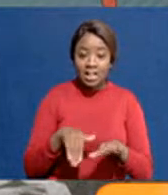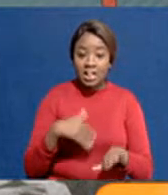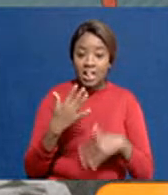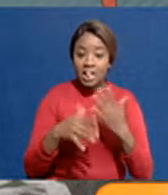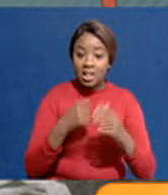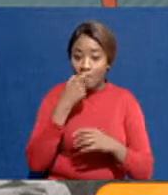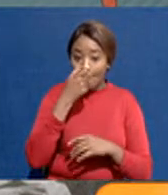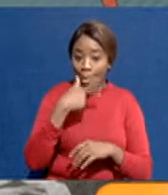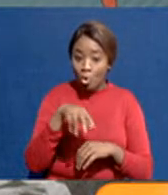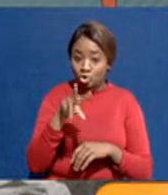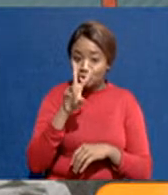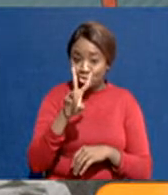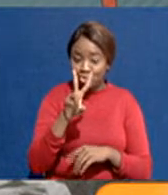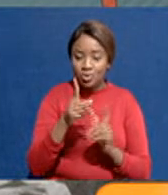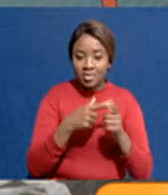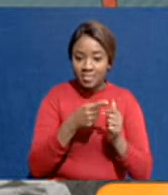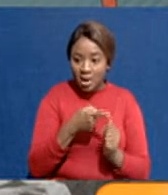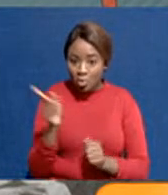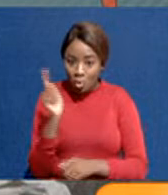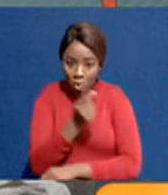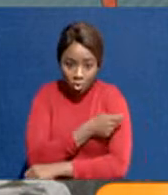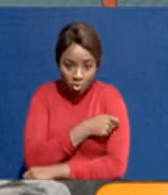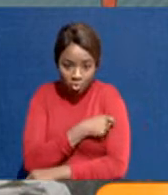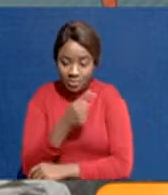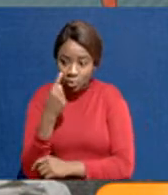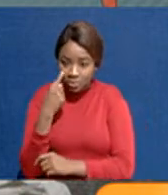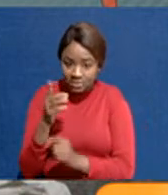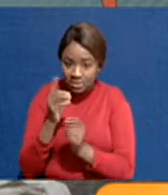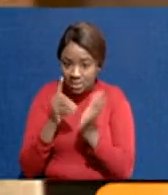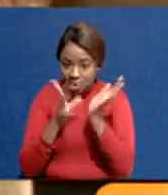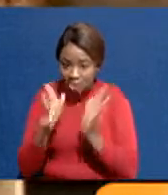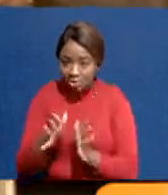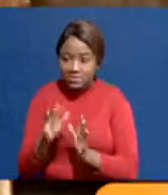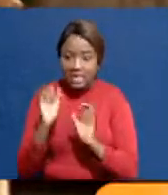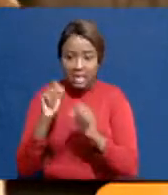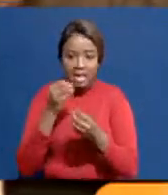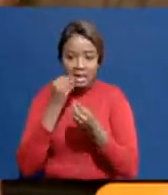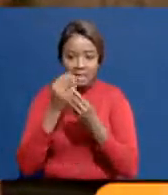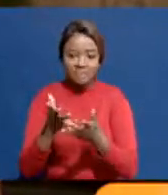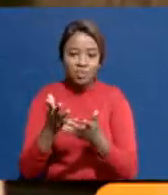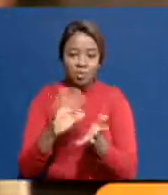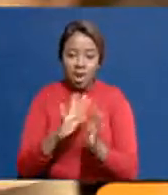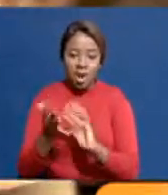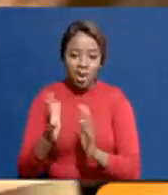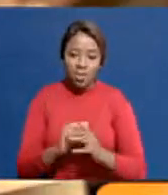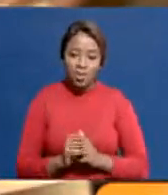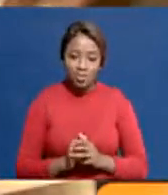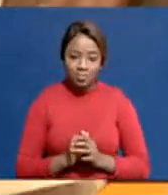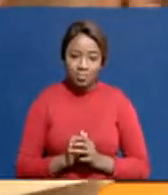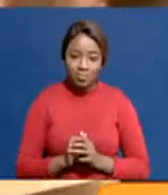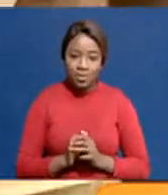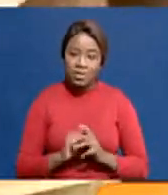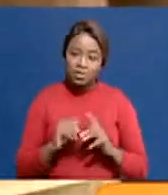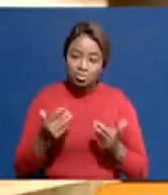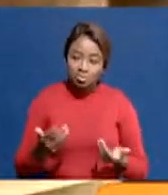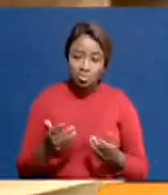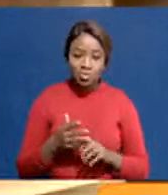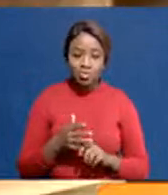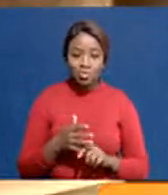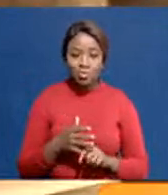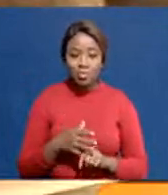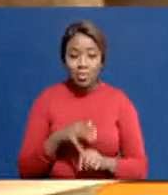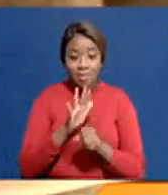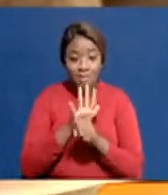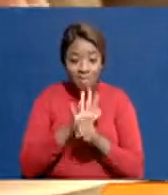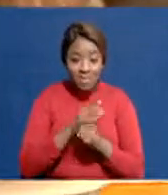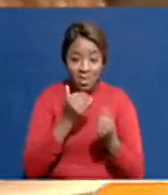a diagnosis by an experienced professional can be considered reliable. The reality is, though, many